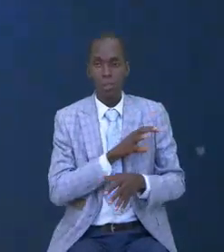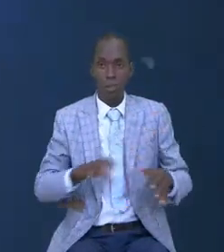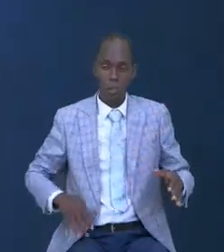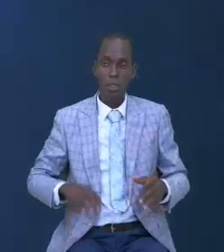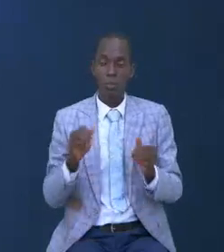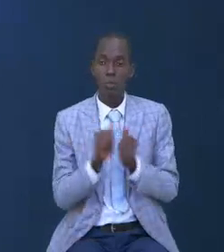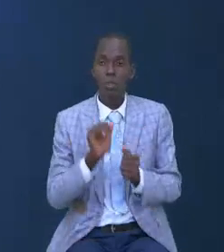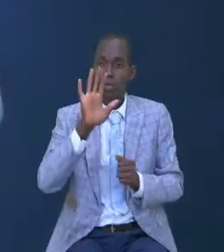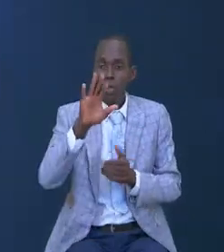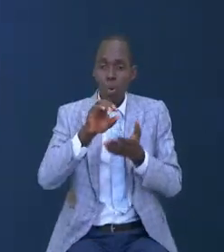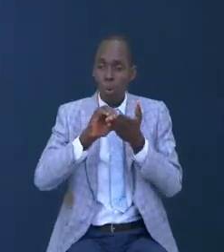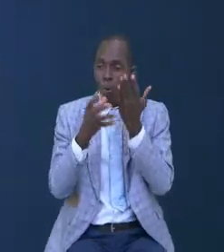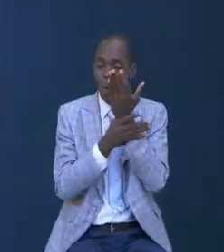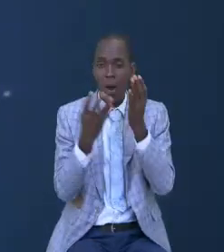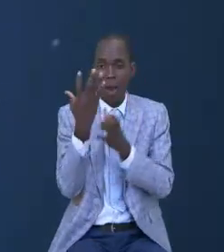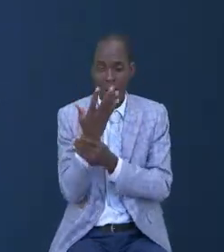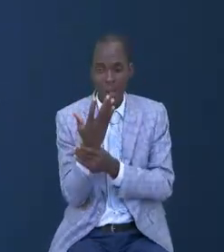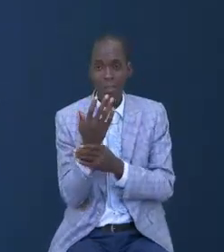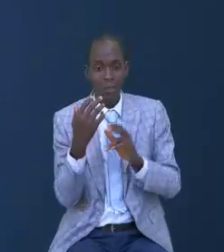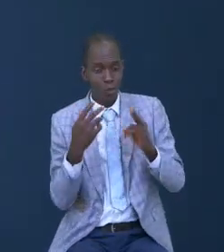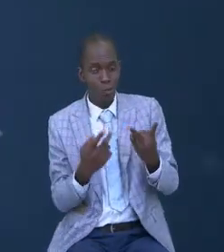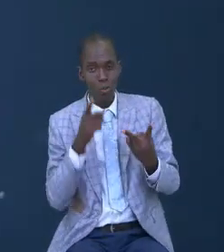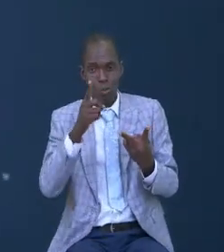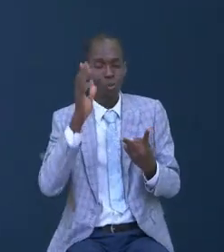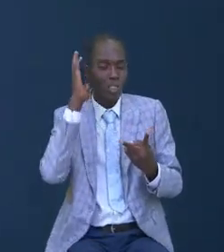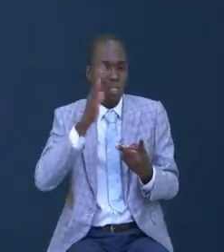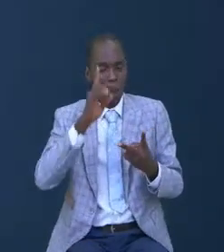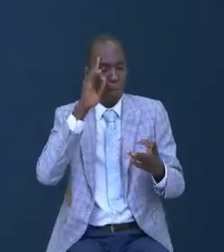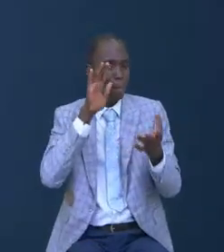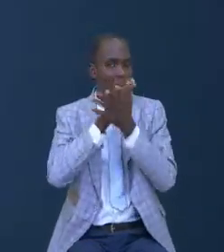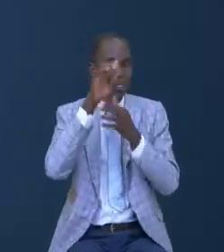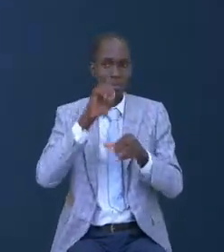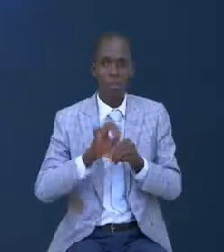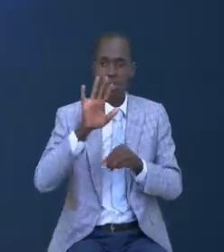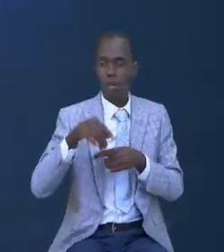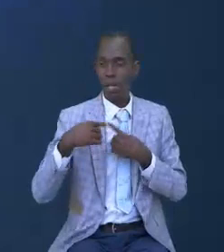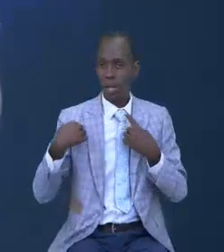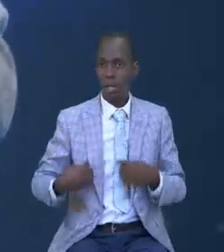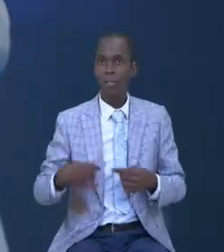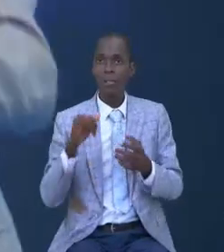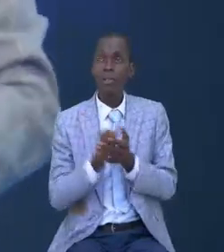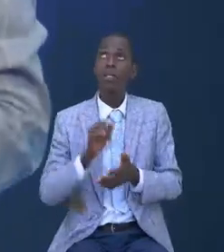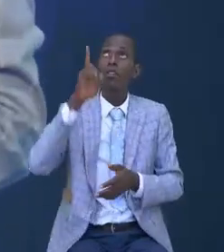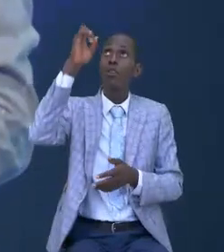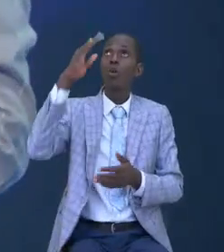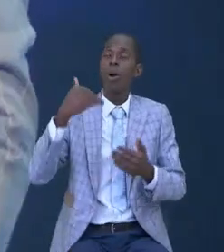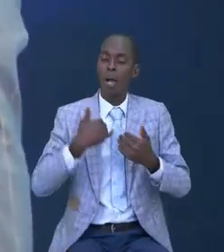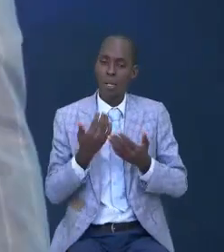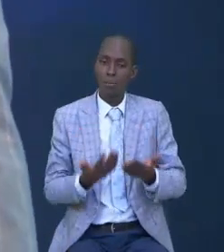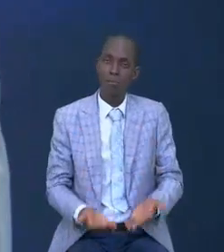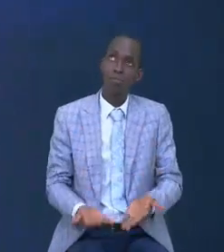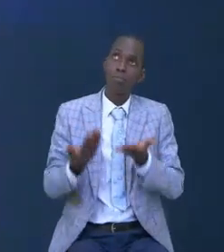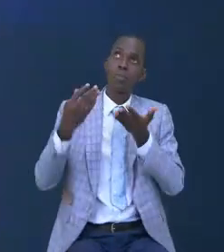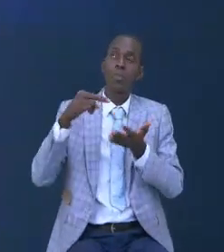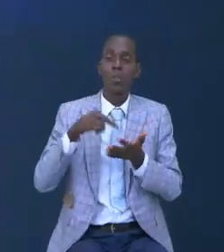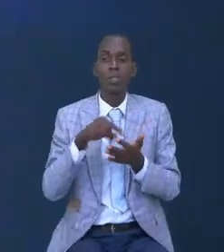your life, and shall believe in thine heart that God has raised him from the dead,